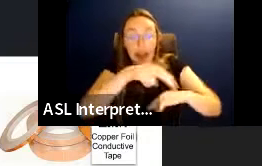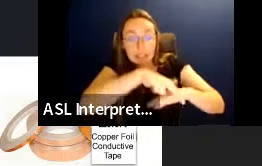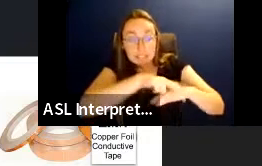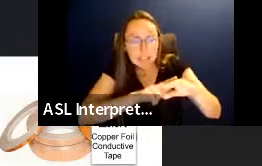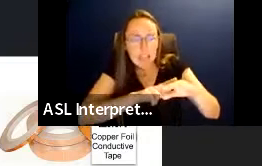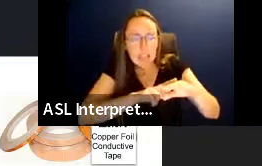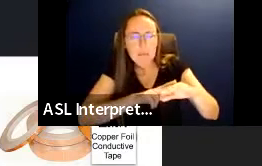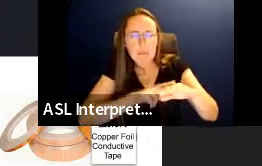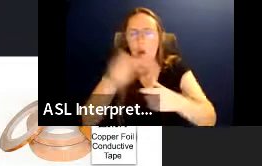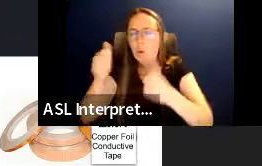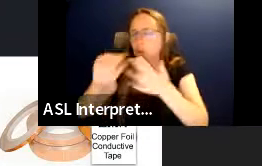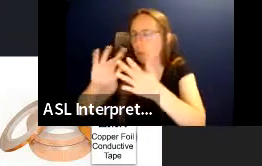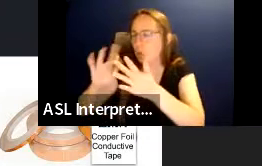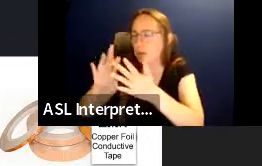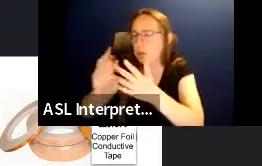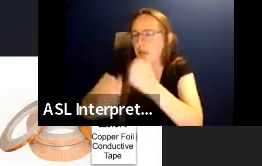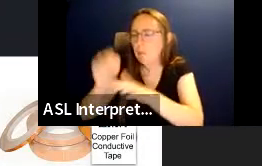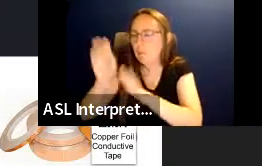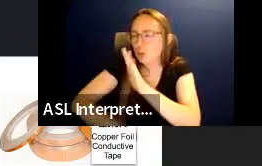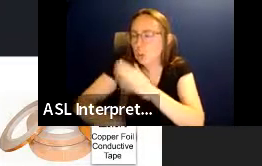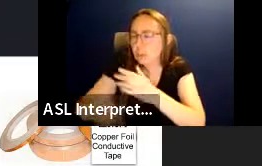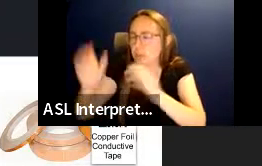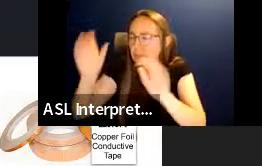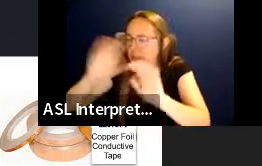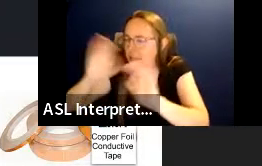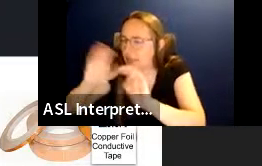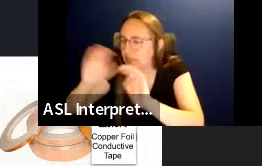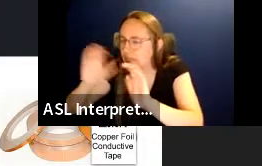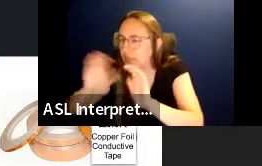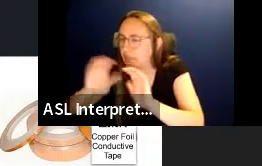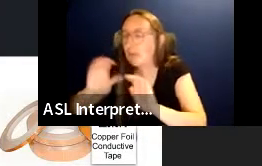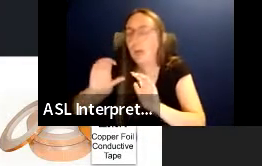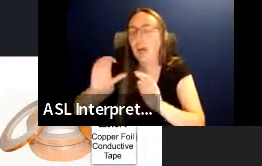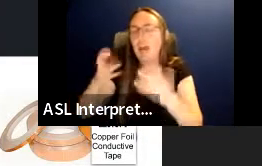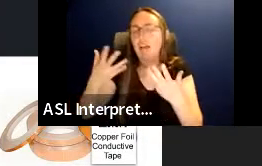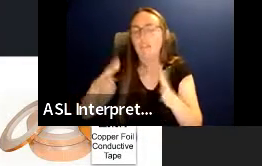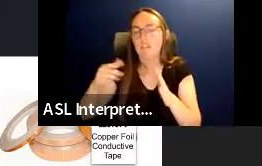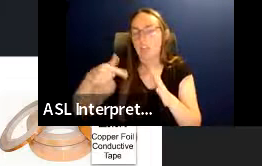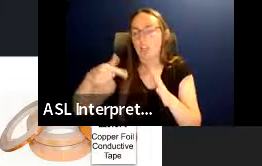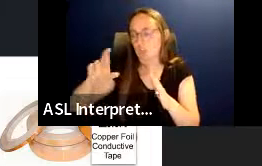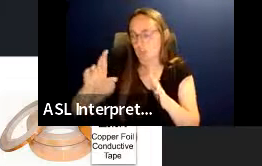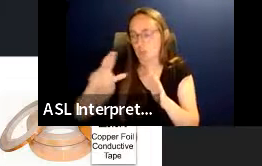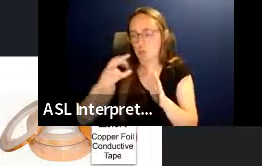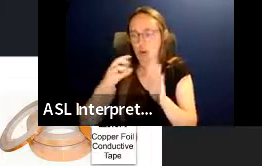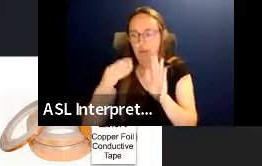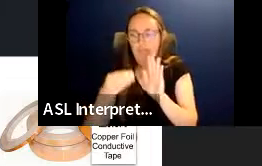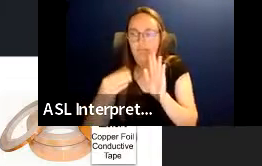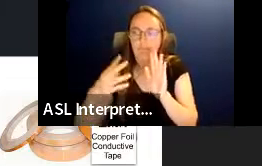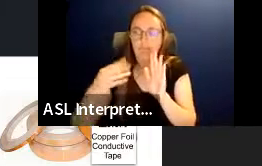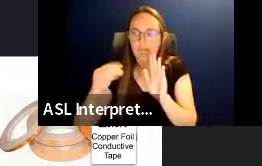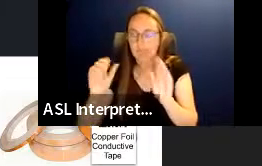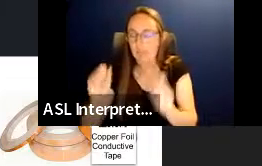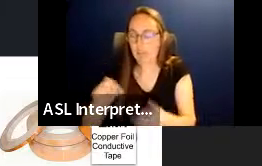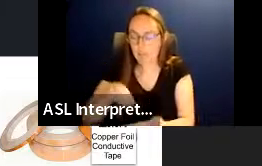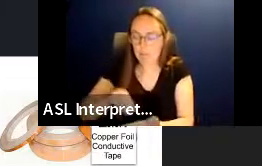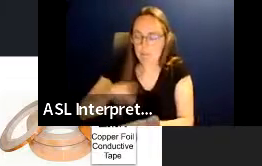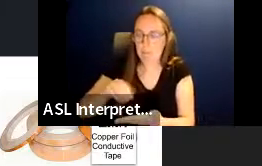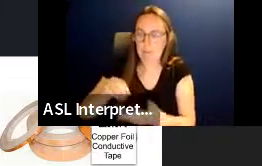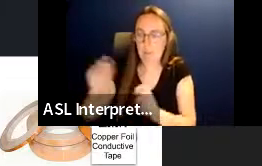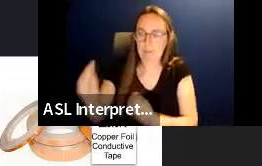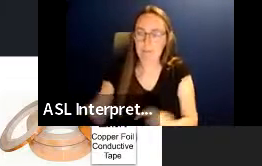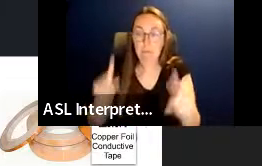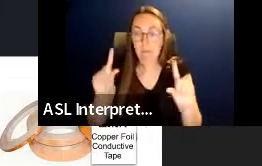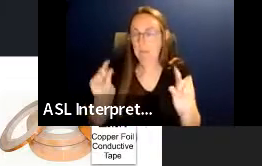of these materials, and then the QR codes to quickly scan. And so that's,